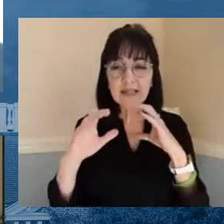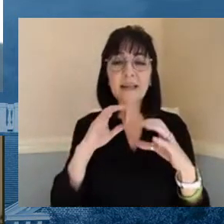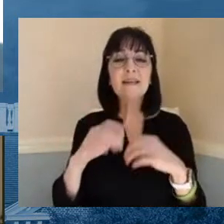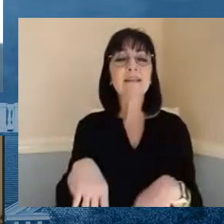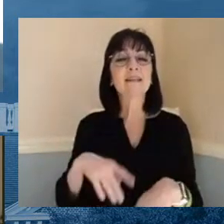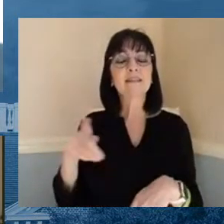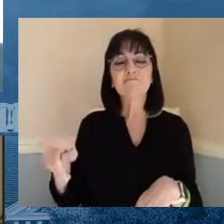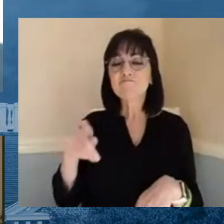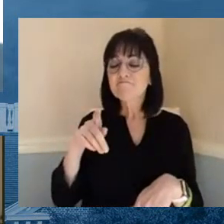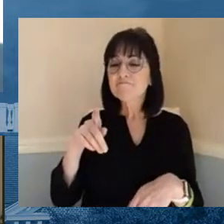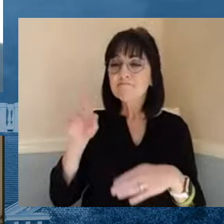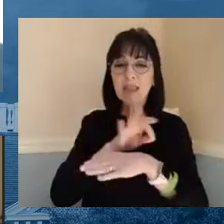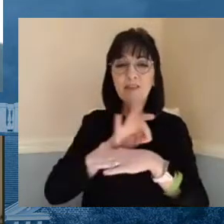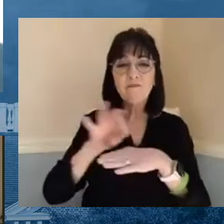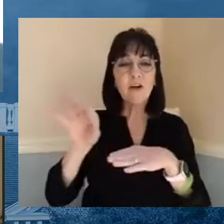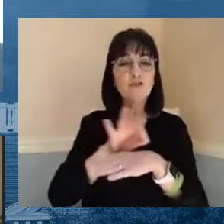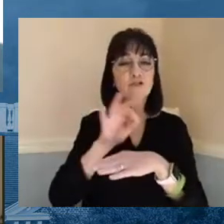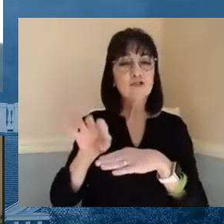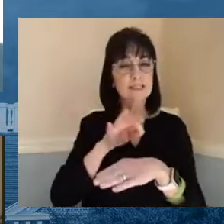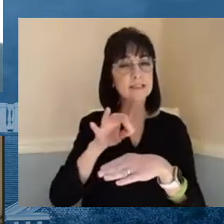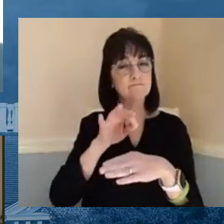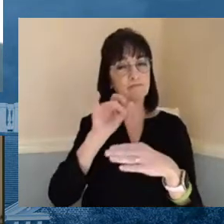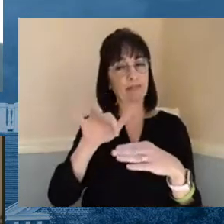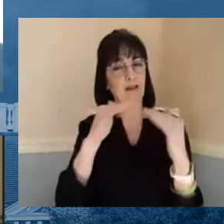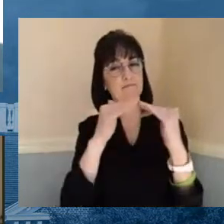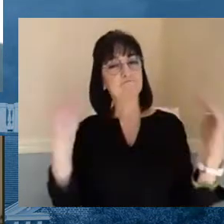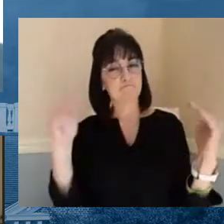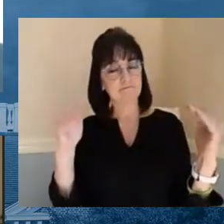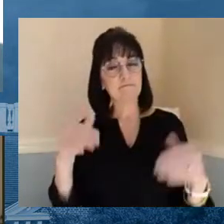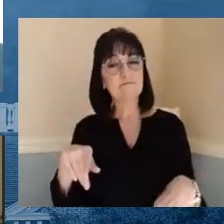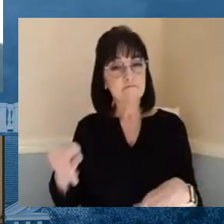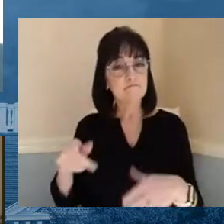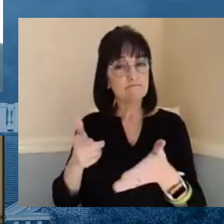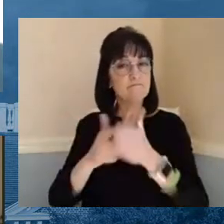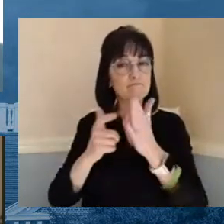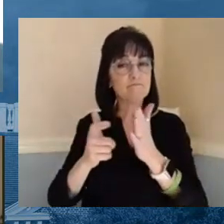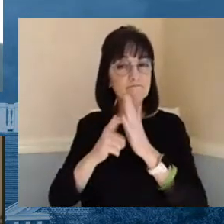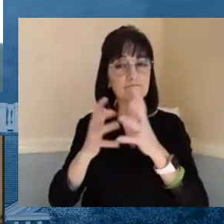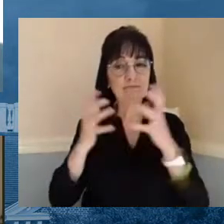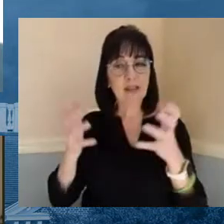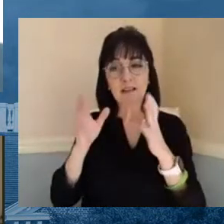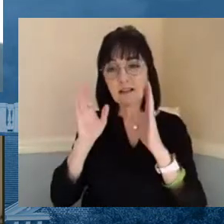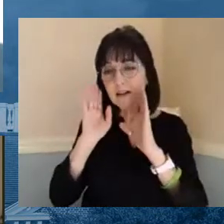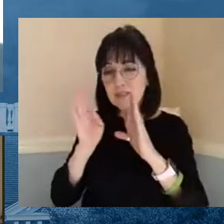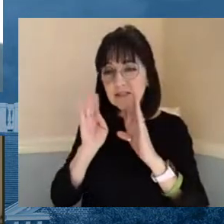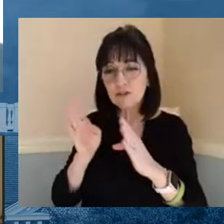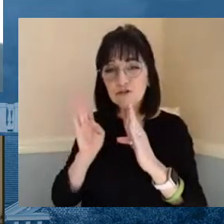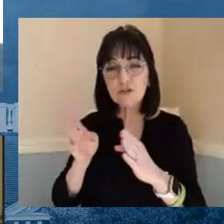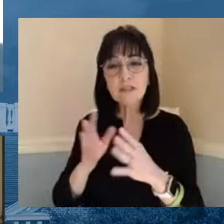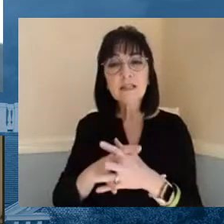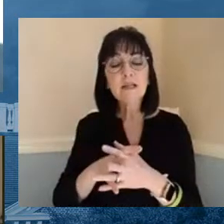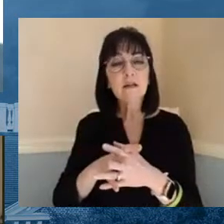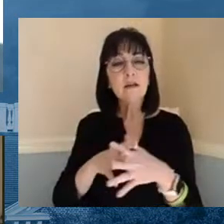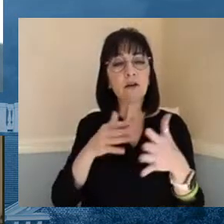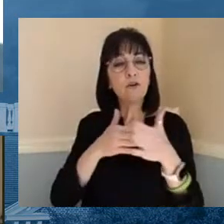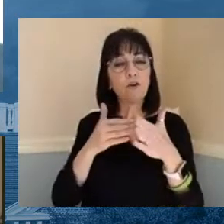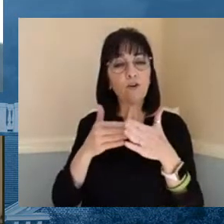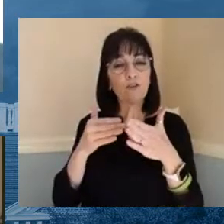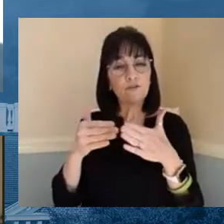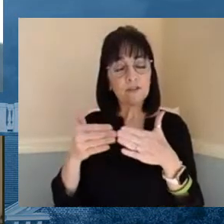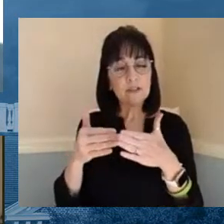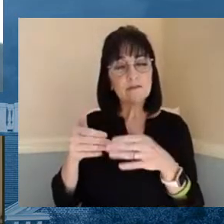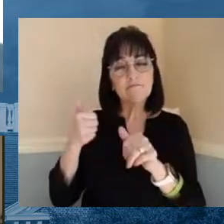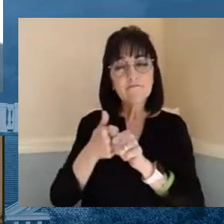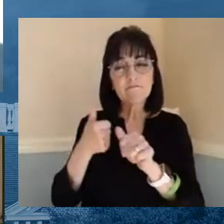she needed to have a lot of attention all the time. And often it was the case that she would